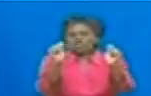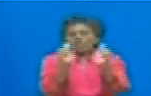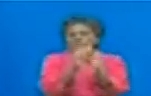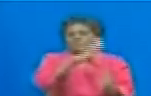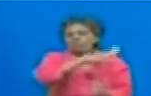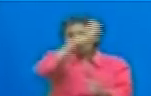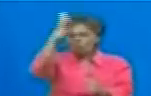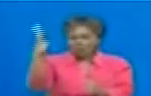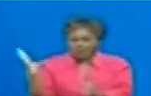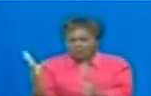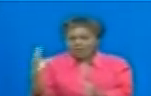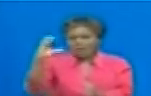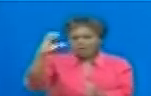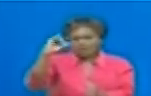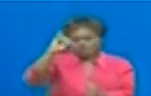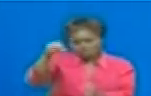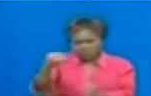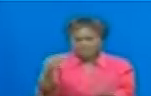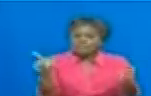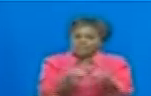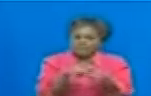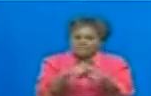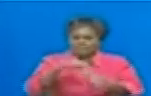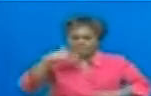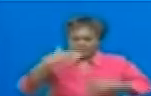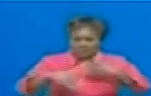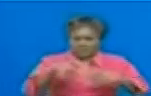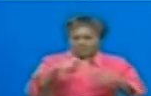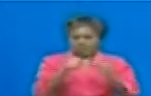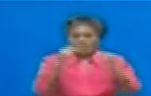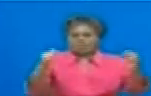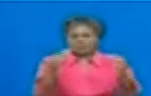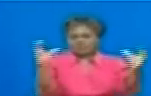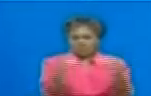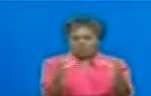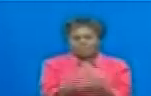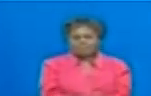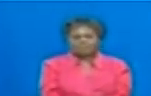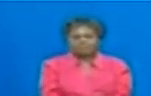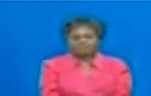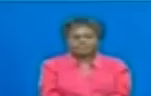with the ruling coalition Jubilee while acting rebellious inside CORD.